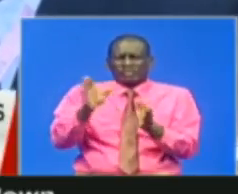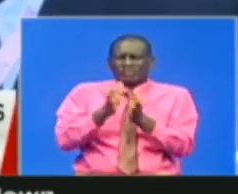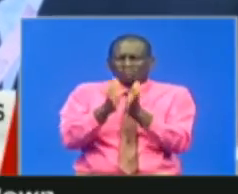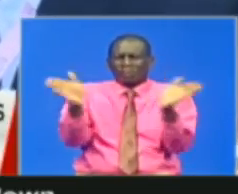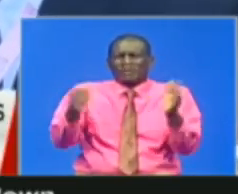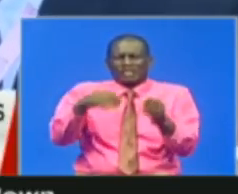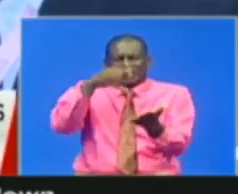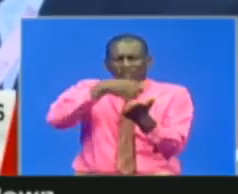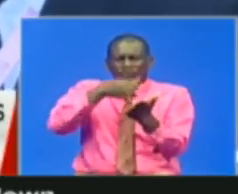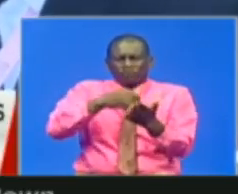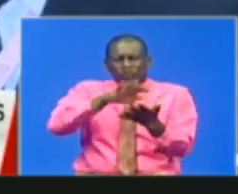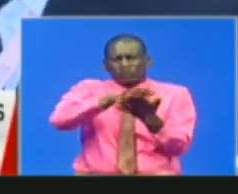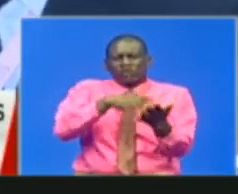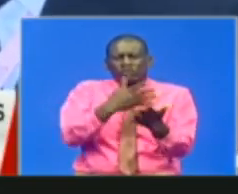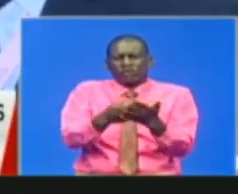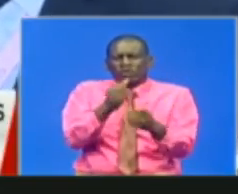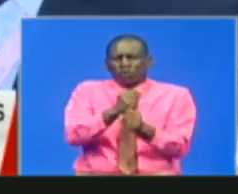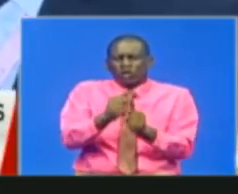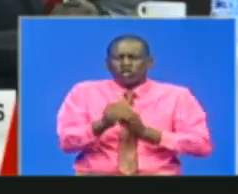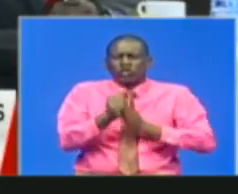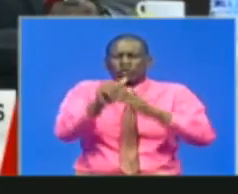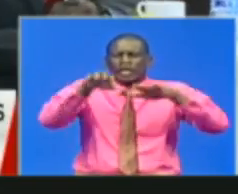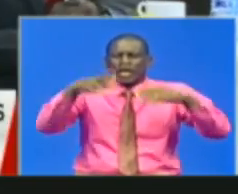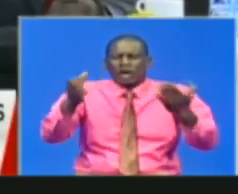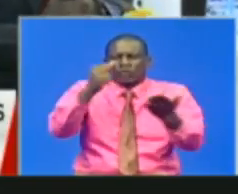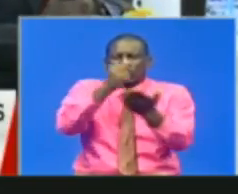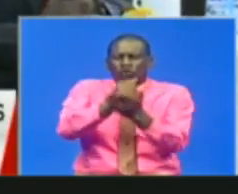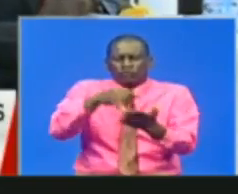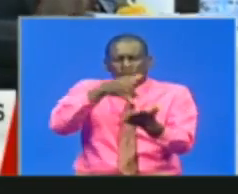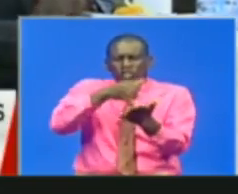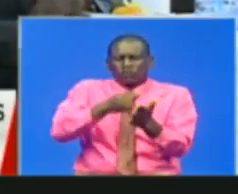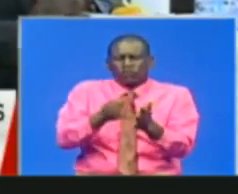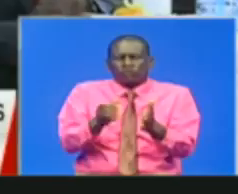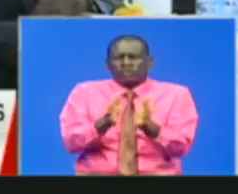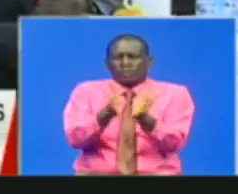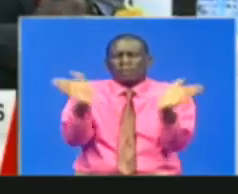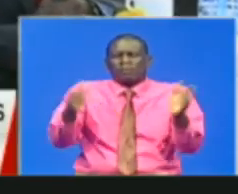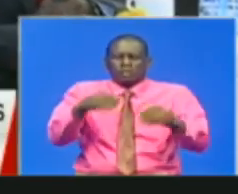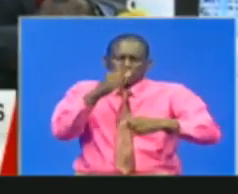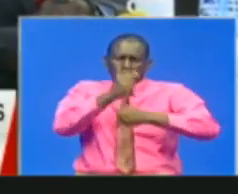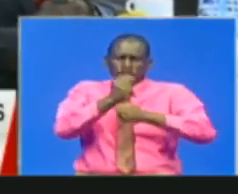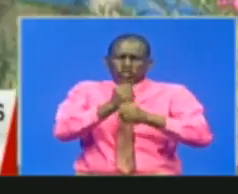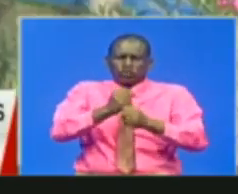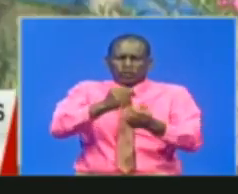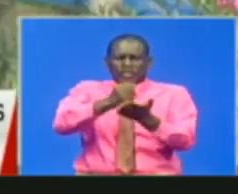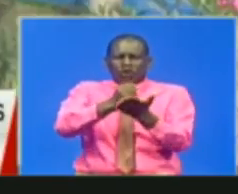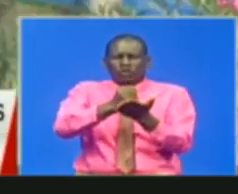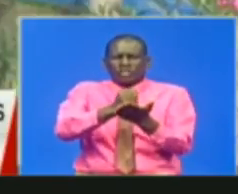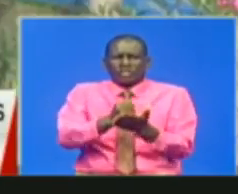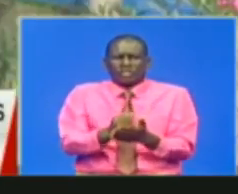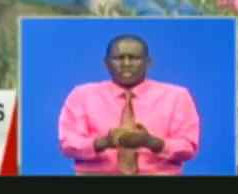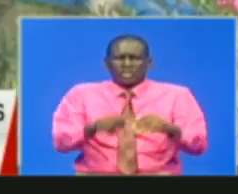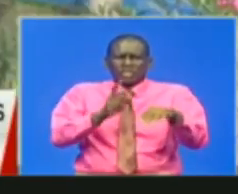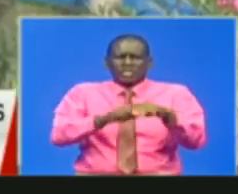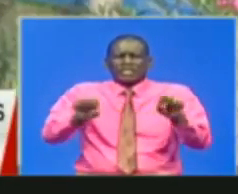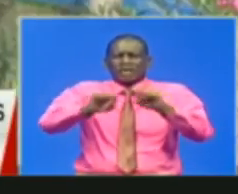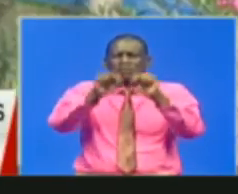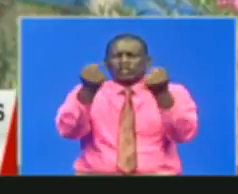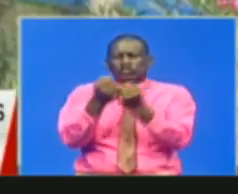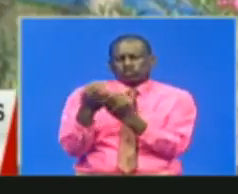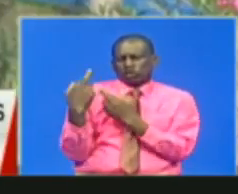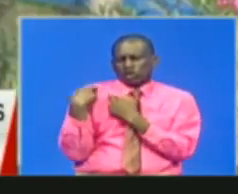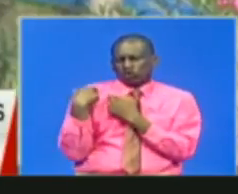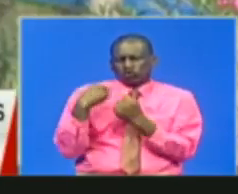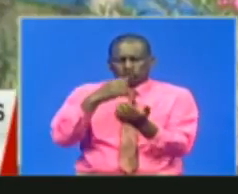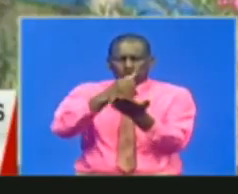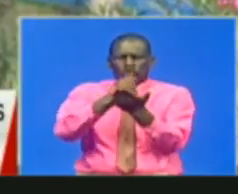engagement framework to guide how the office will engage citizens in conducting the audits. Once the social accountability